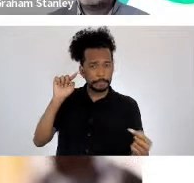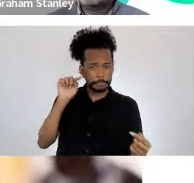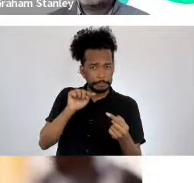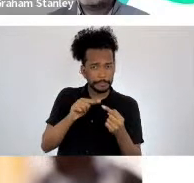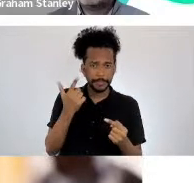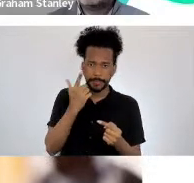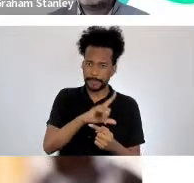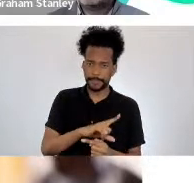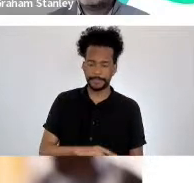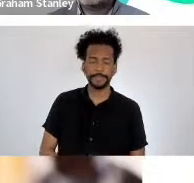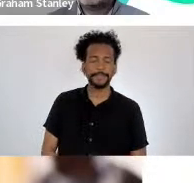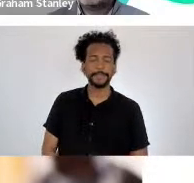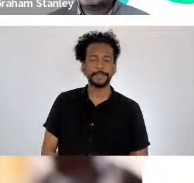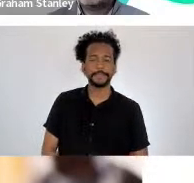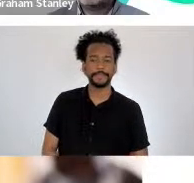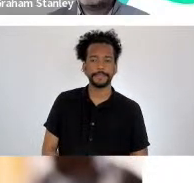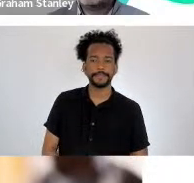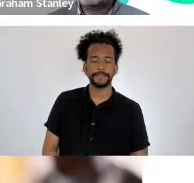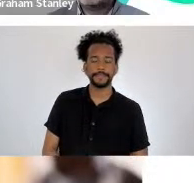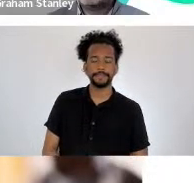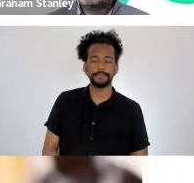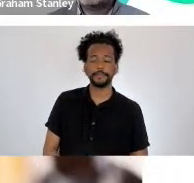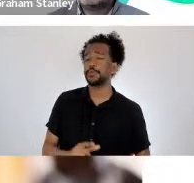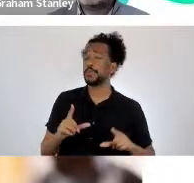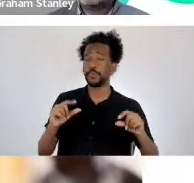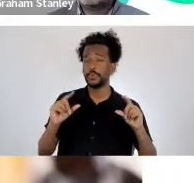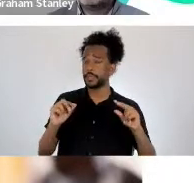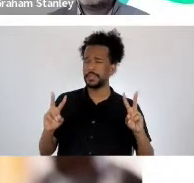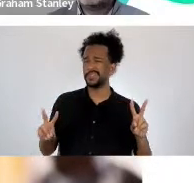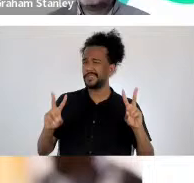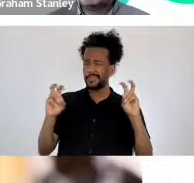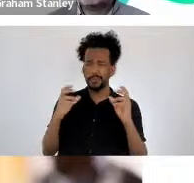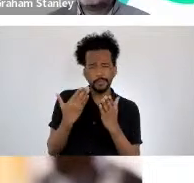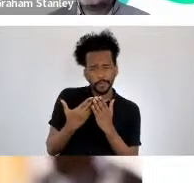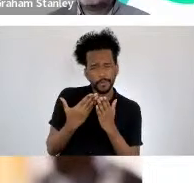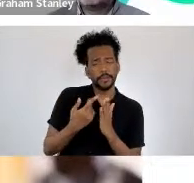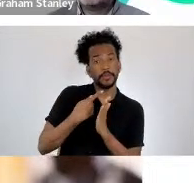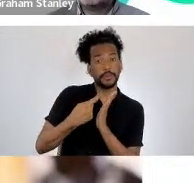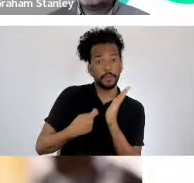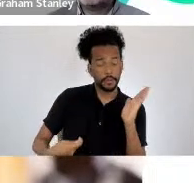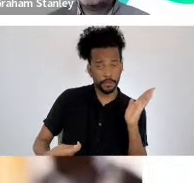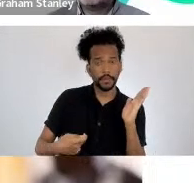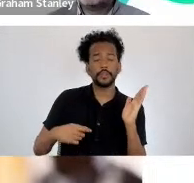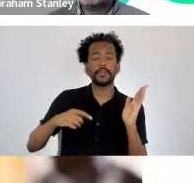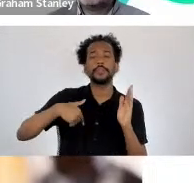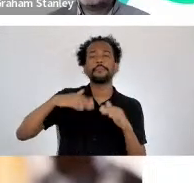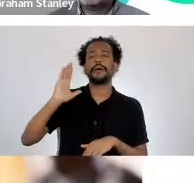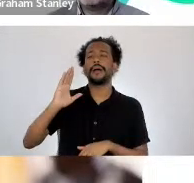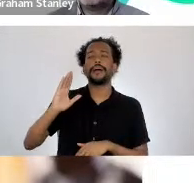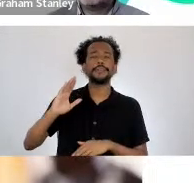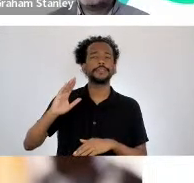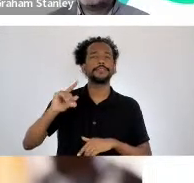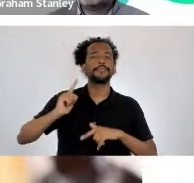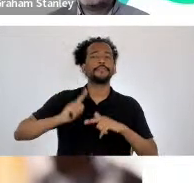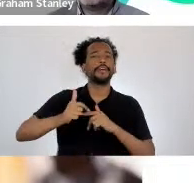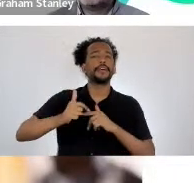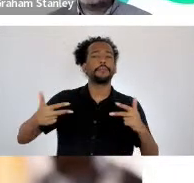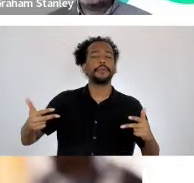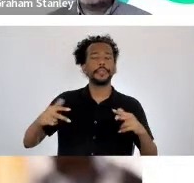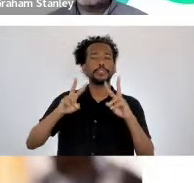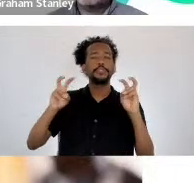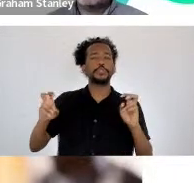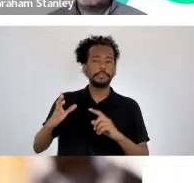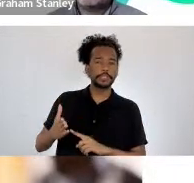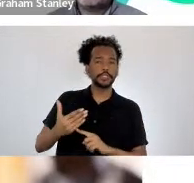When it comes to writing, there are a variety of AI technology tools used to support this, including grammar checkers,